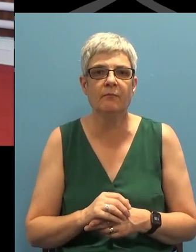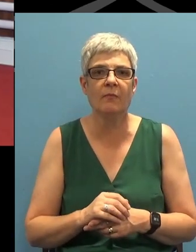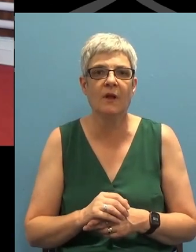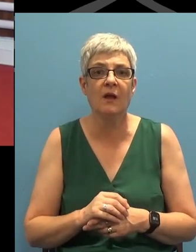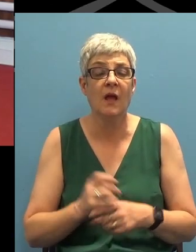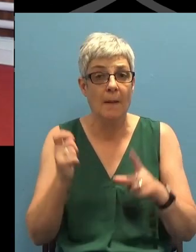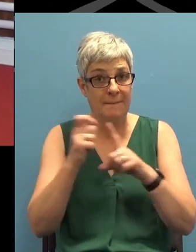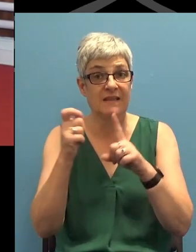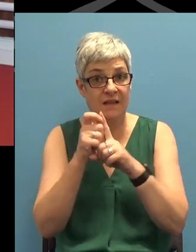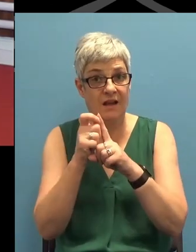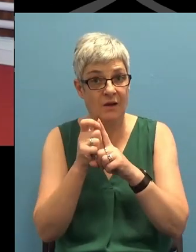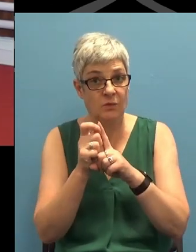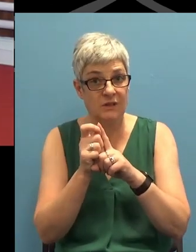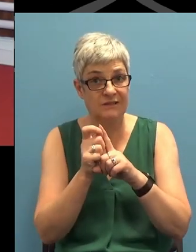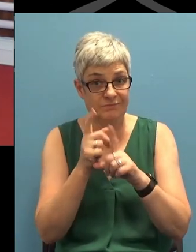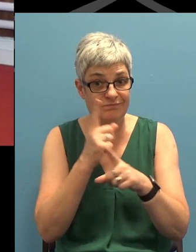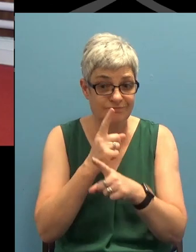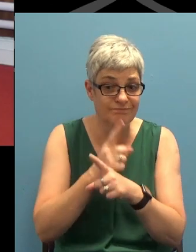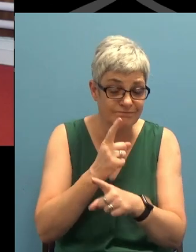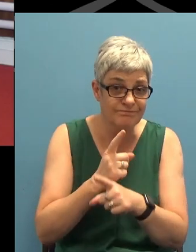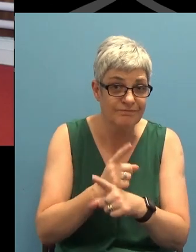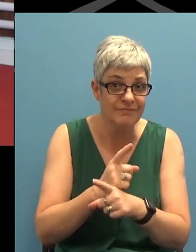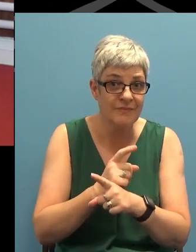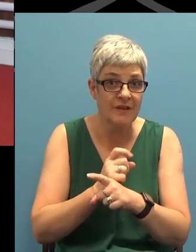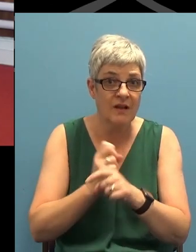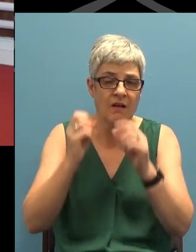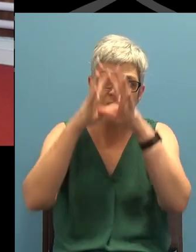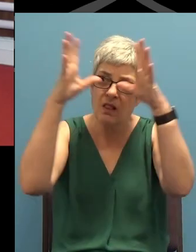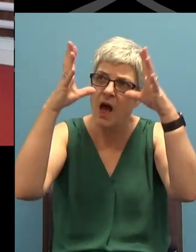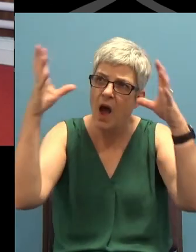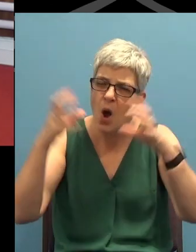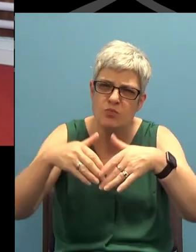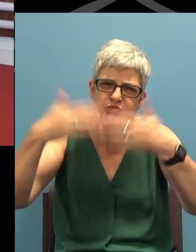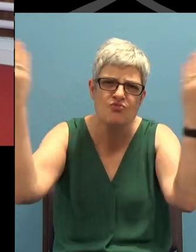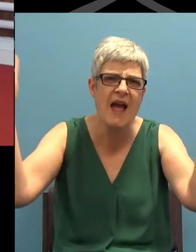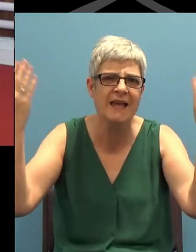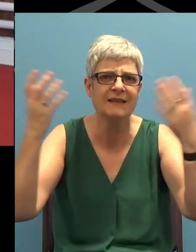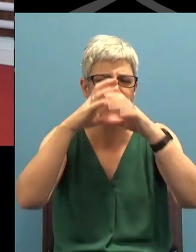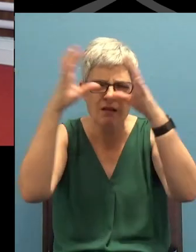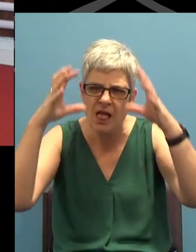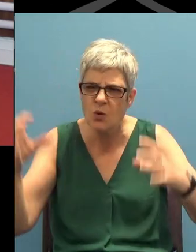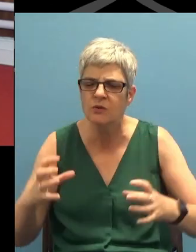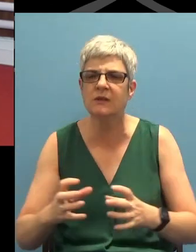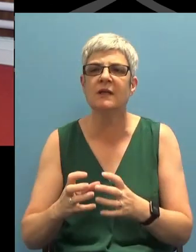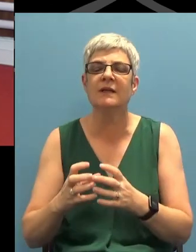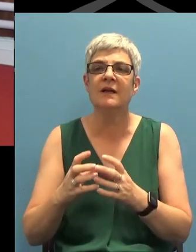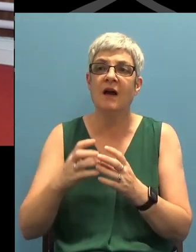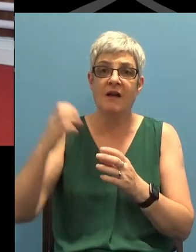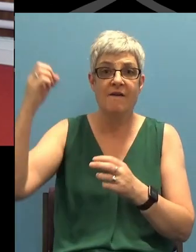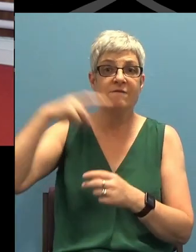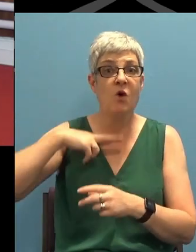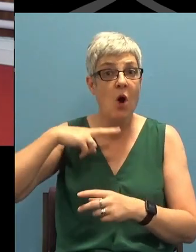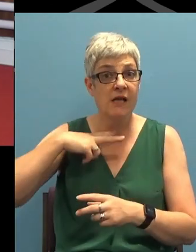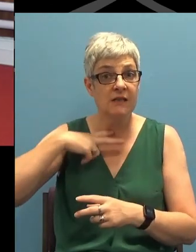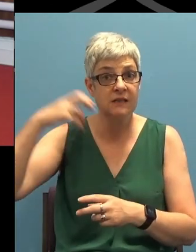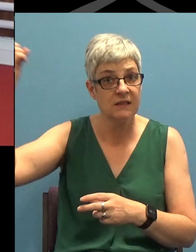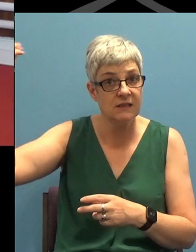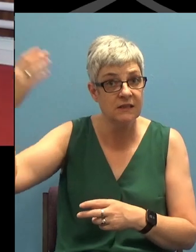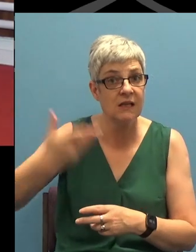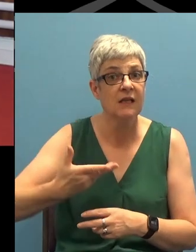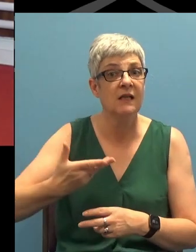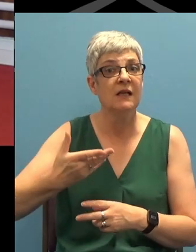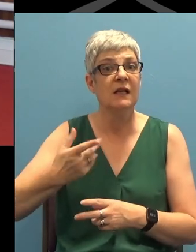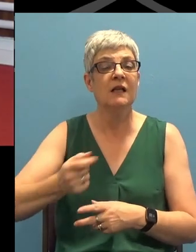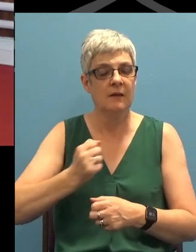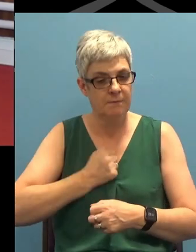While Peter was still speaking, a bright cloud covered them, and a voice from the clouds said, "This